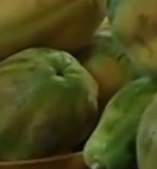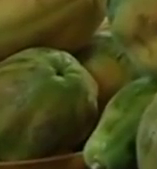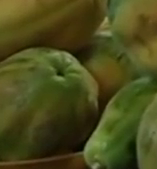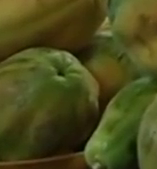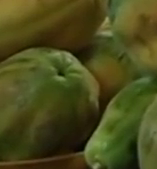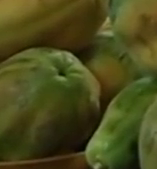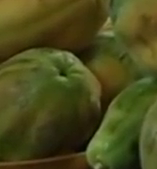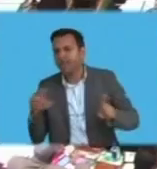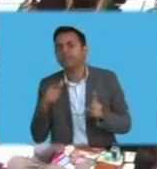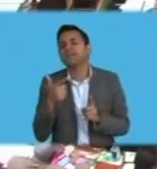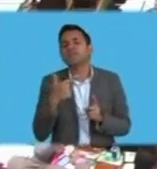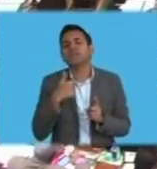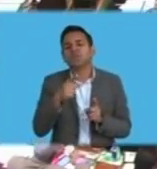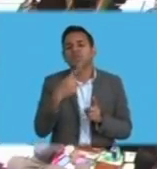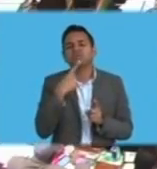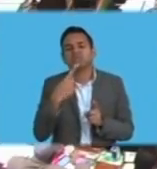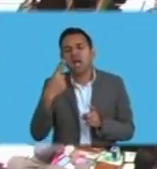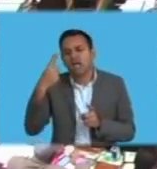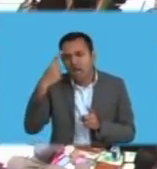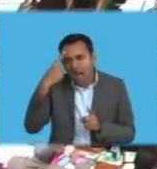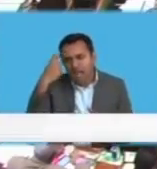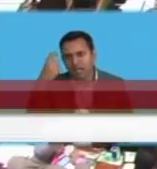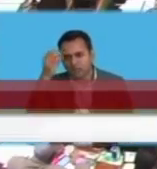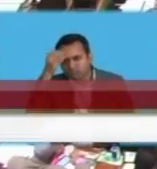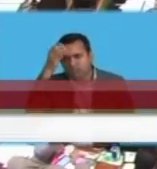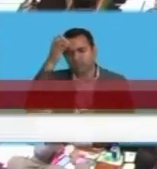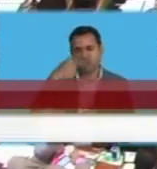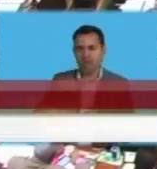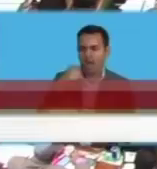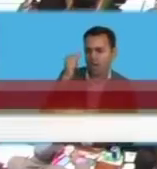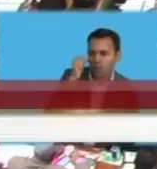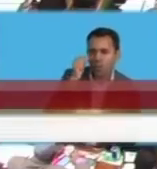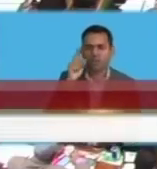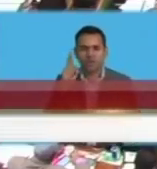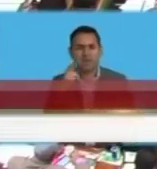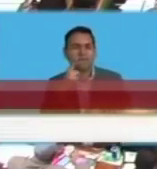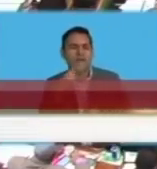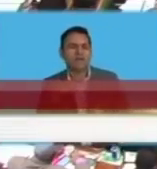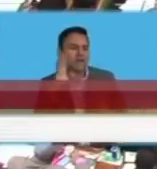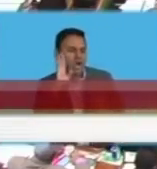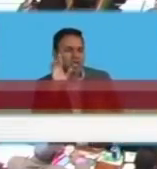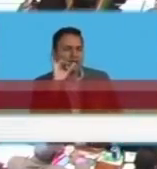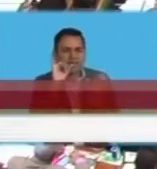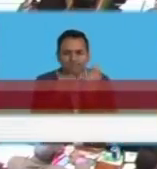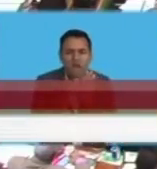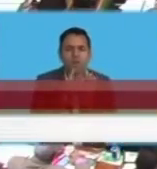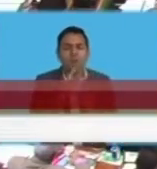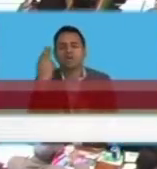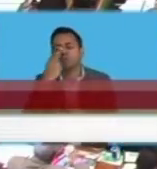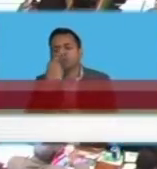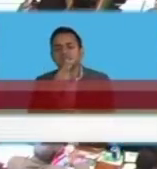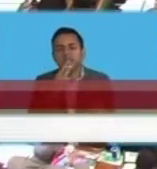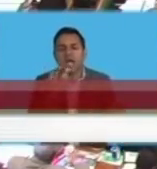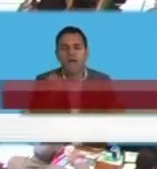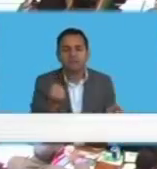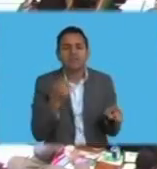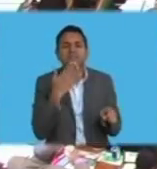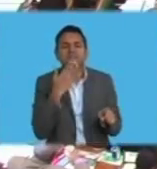in farming. I hear identifying the risk, I hear managing the risk, but could the minister tell us